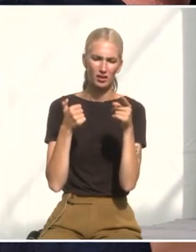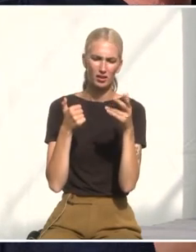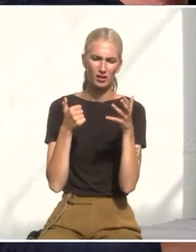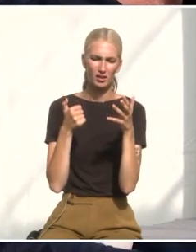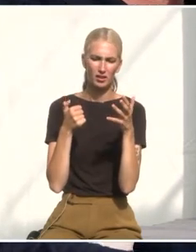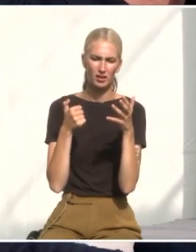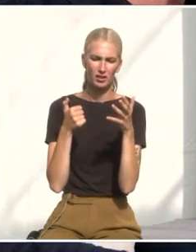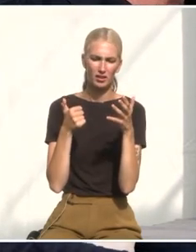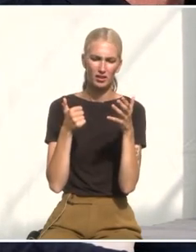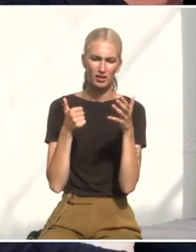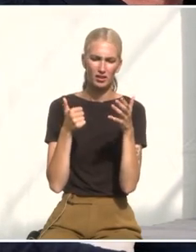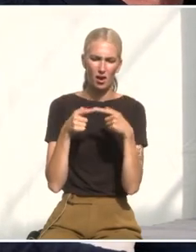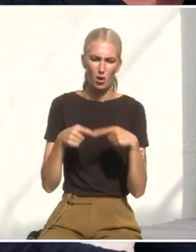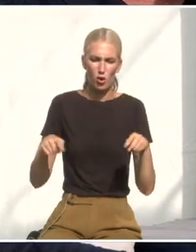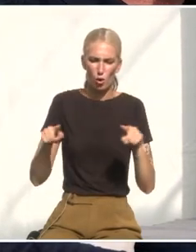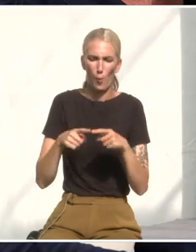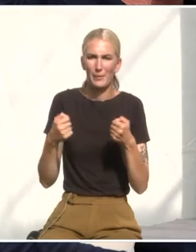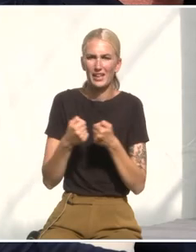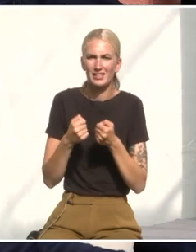narrow room that the man can